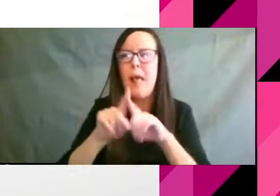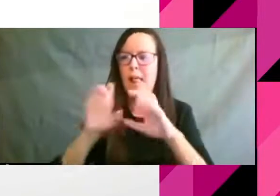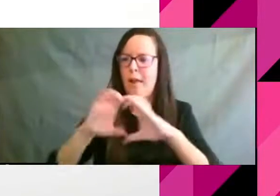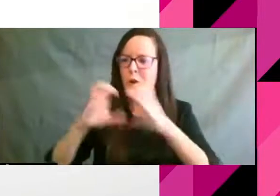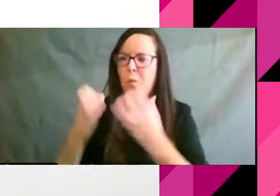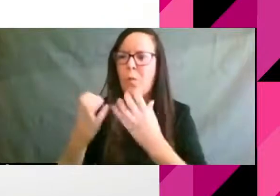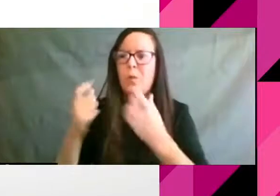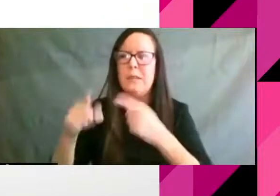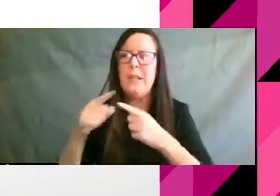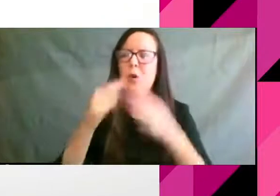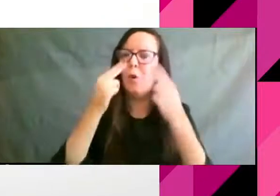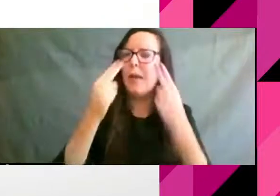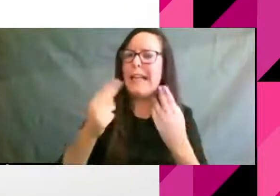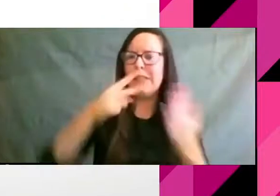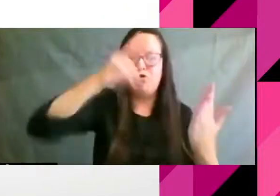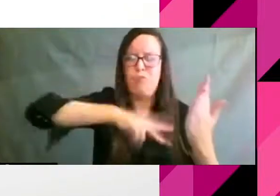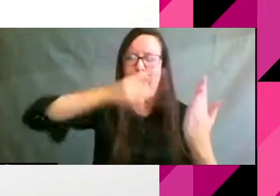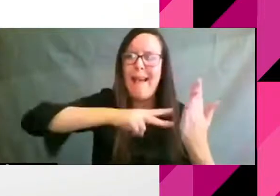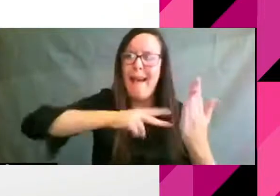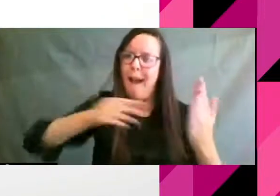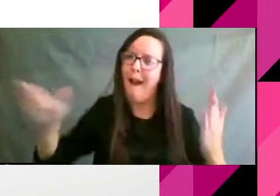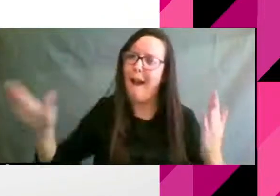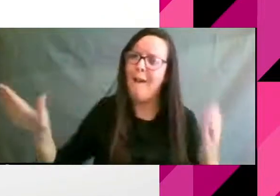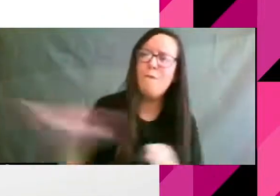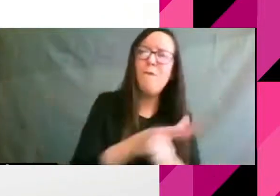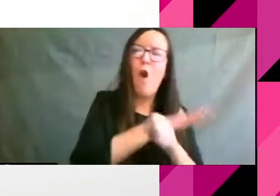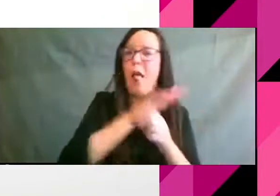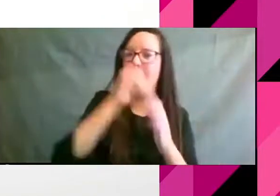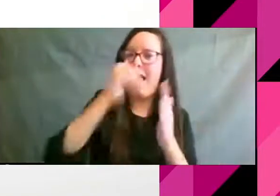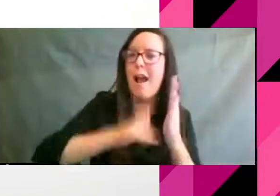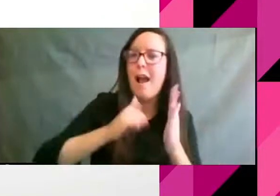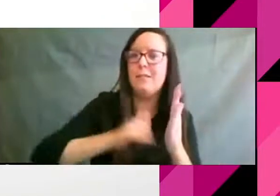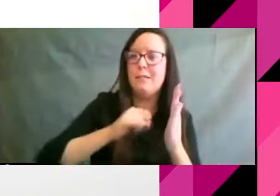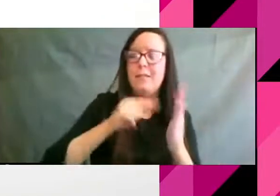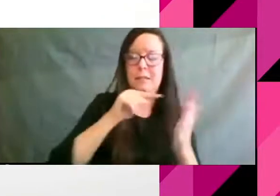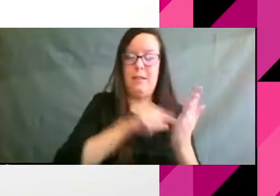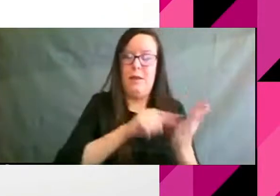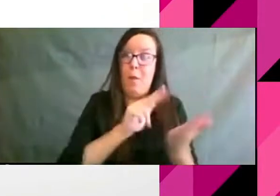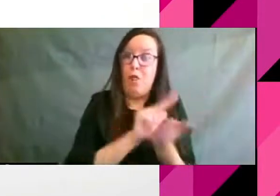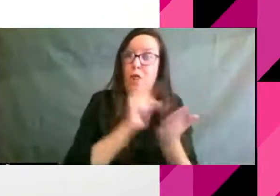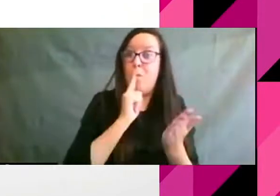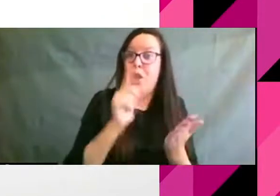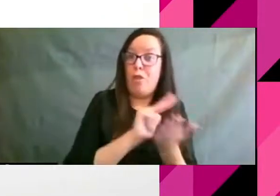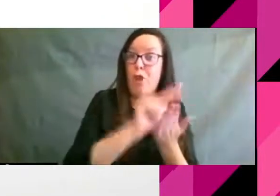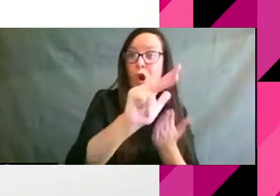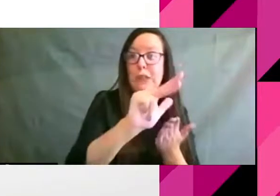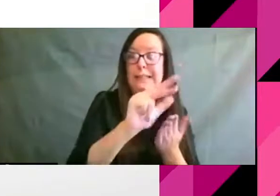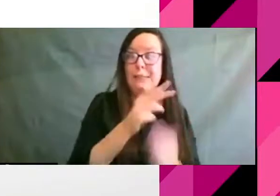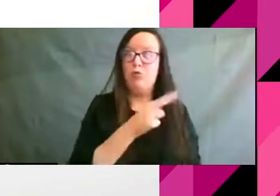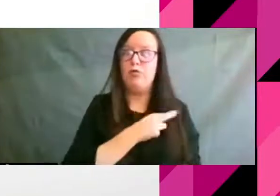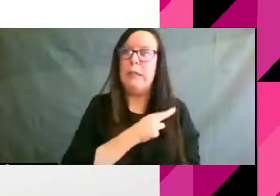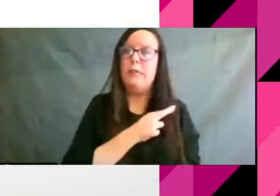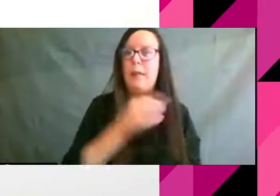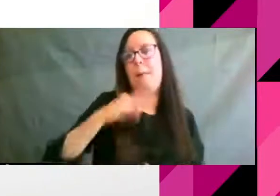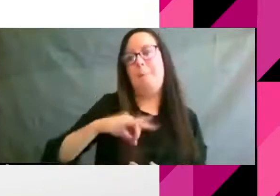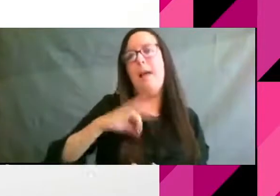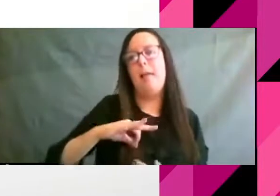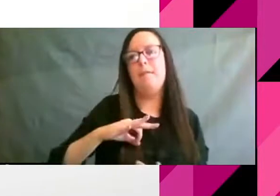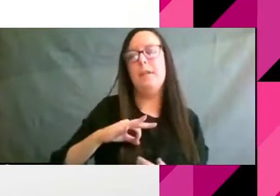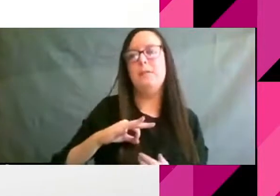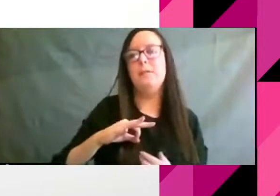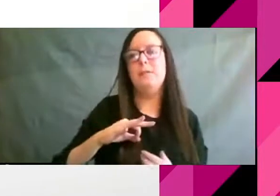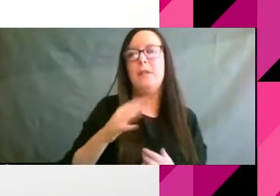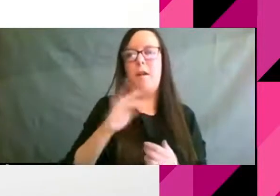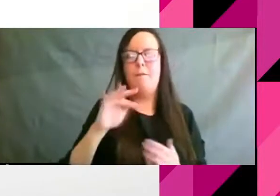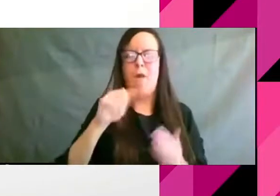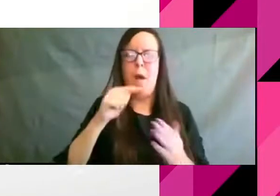convention should be read as a whole, and Article 13 in particular will benefit from this complete or